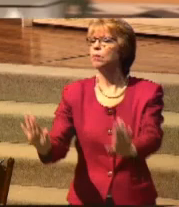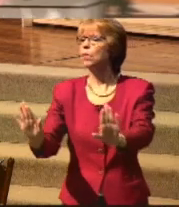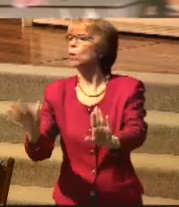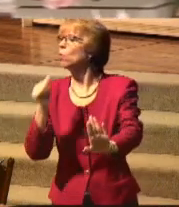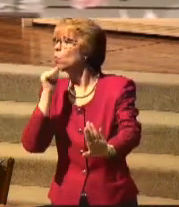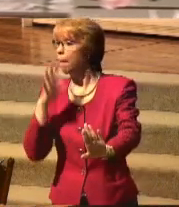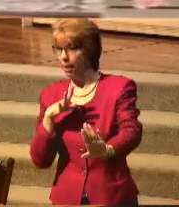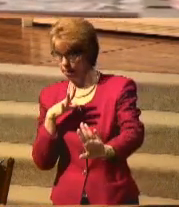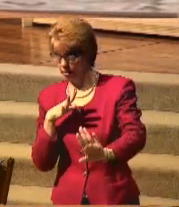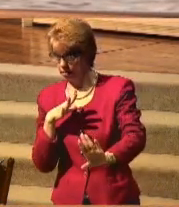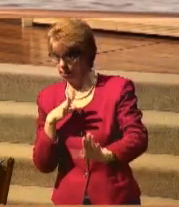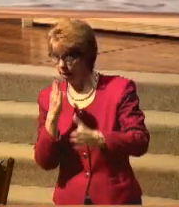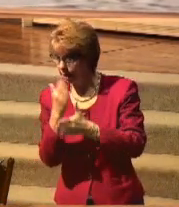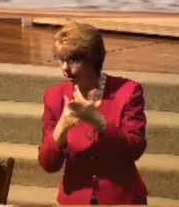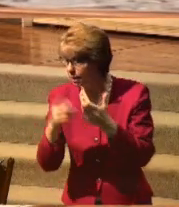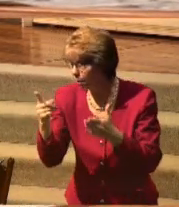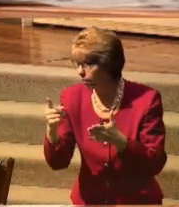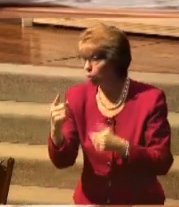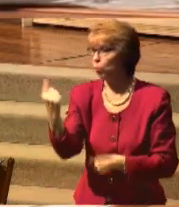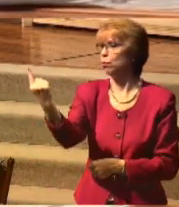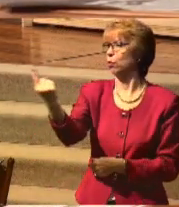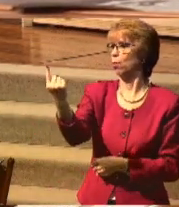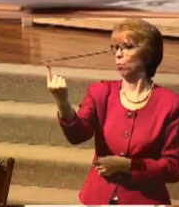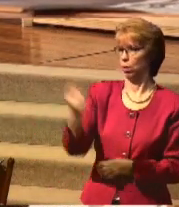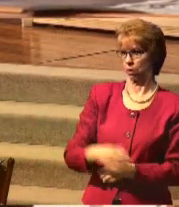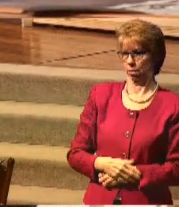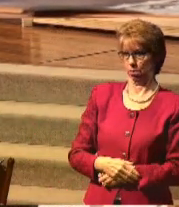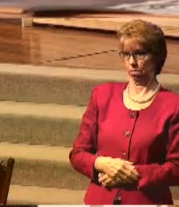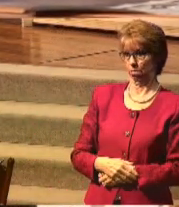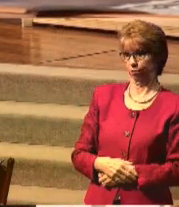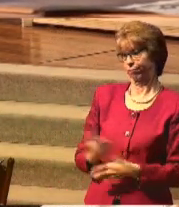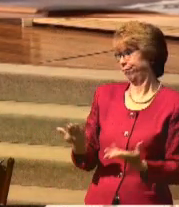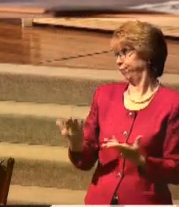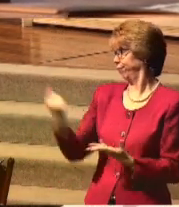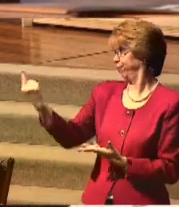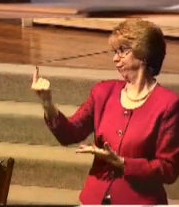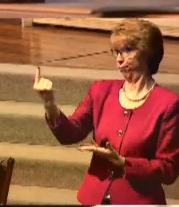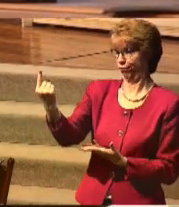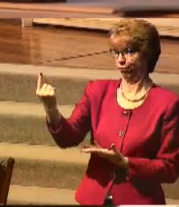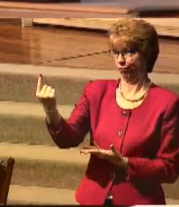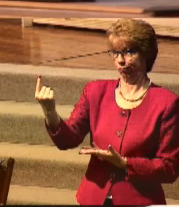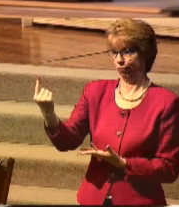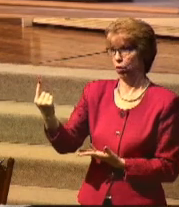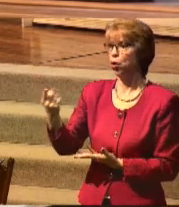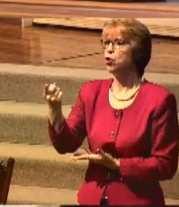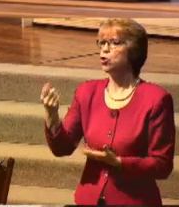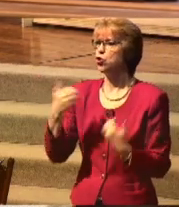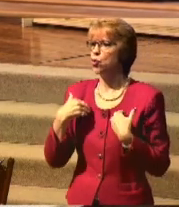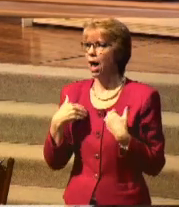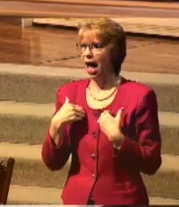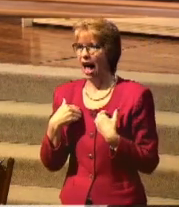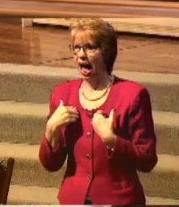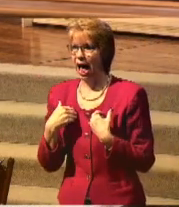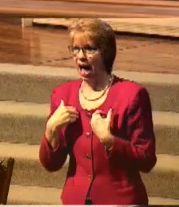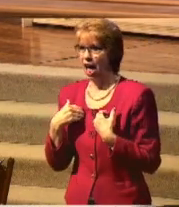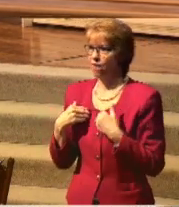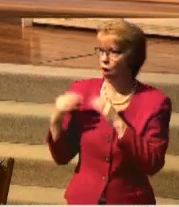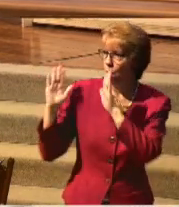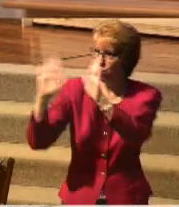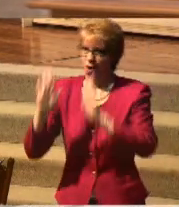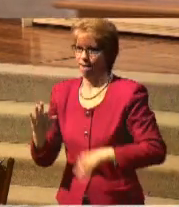you are alone. And you happen to have a killer